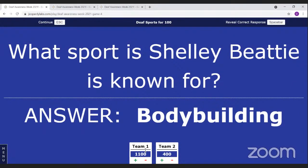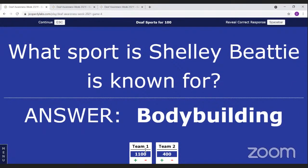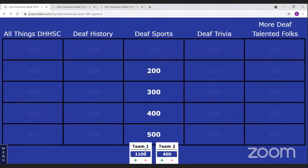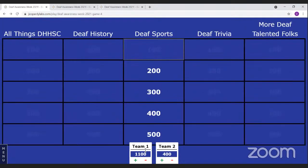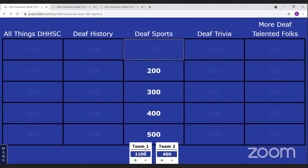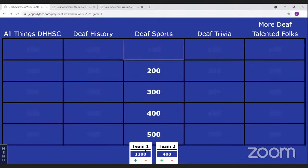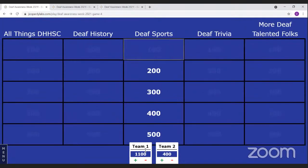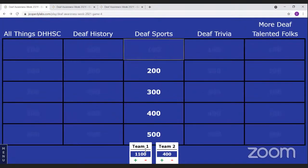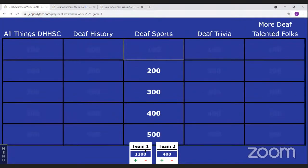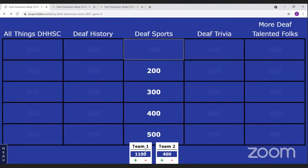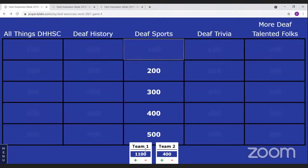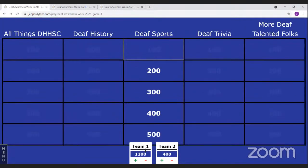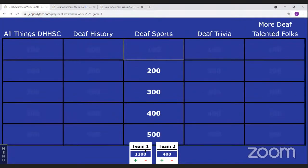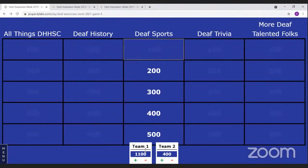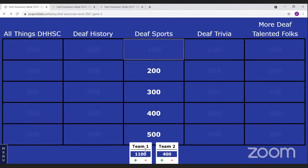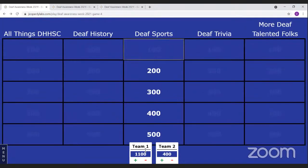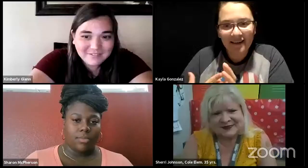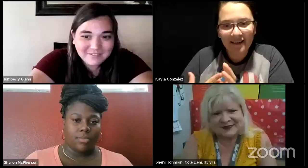You're on mute.